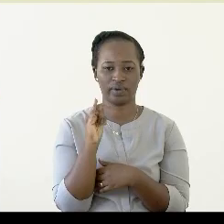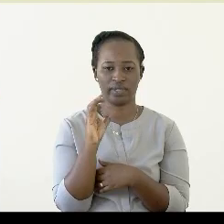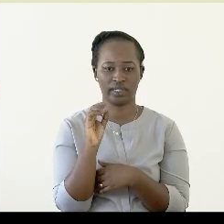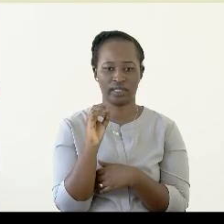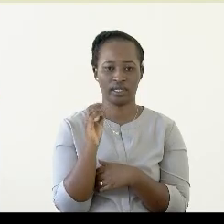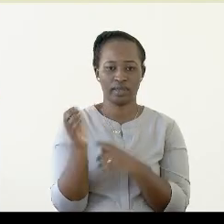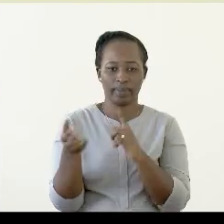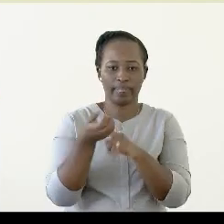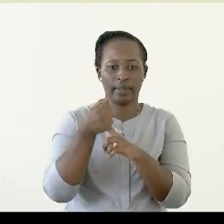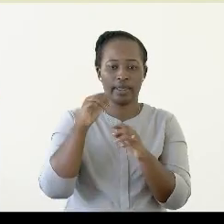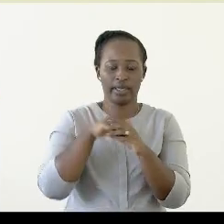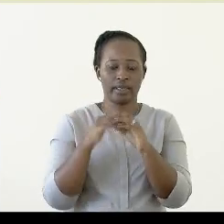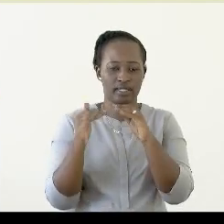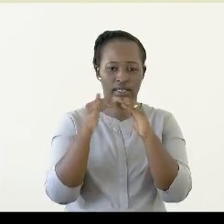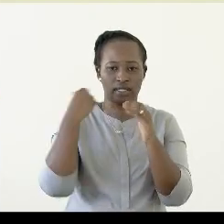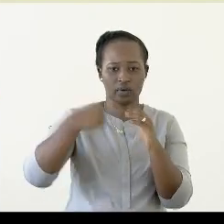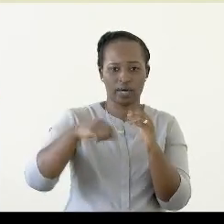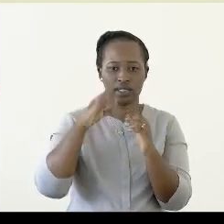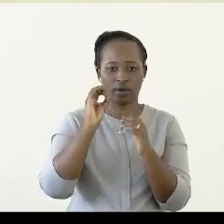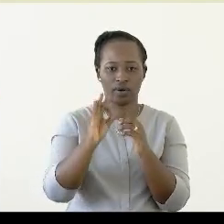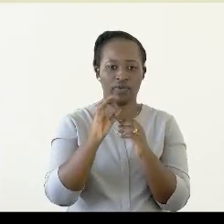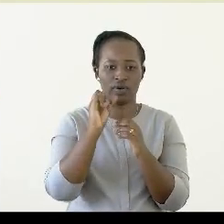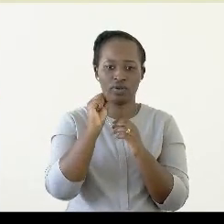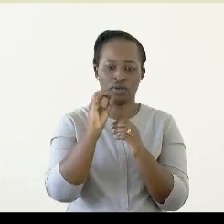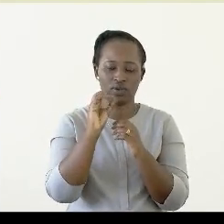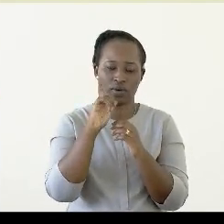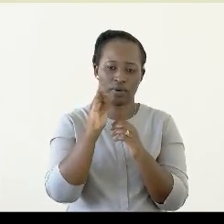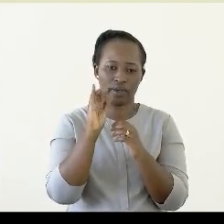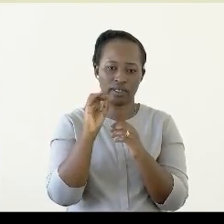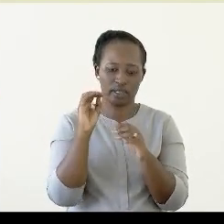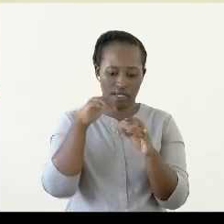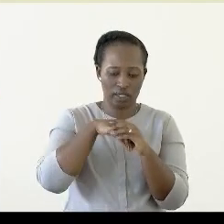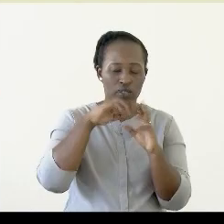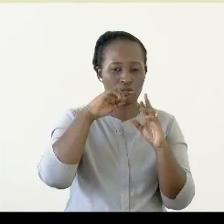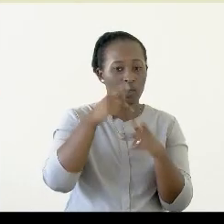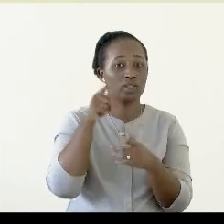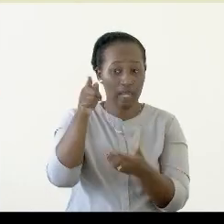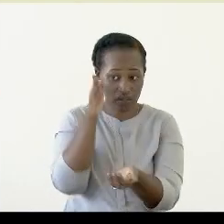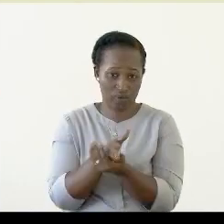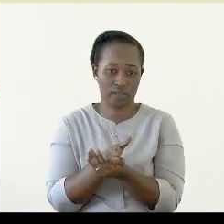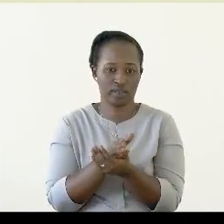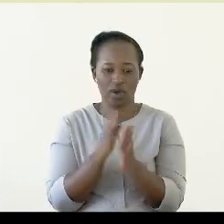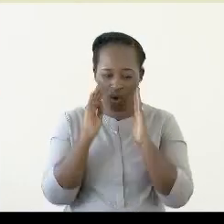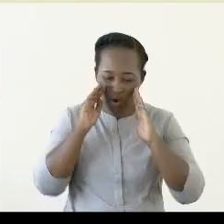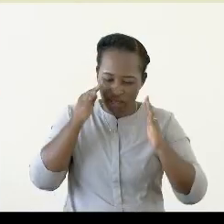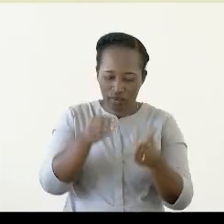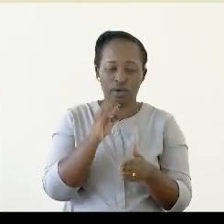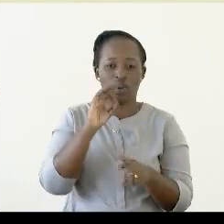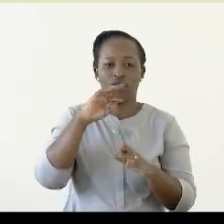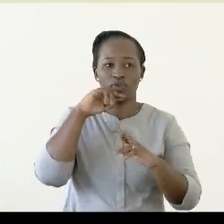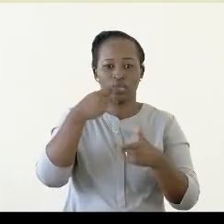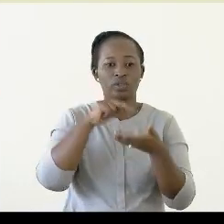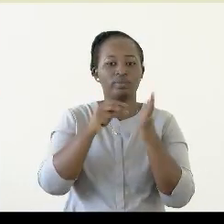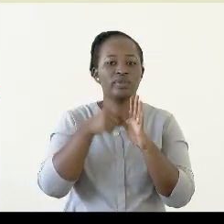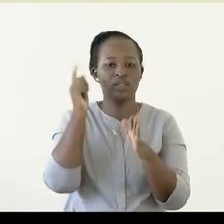of solvent denotes the concentration of the solution. That's right. Concentration of solution means